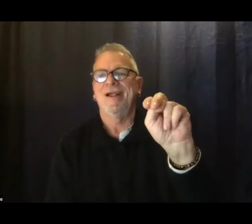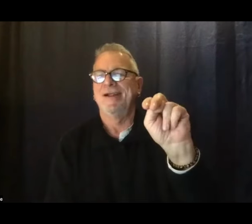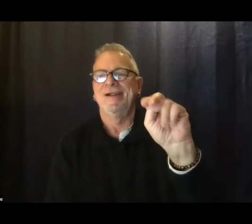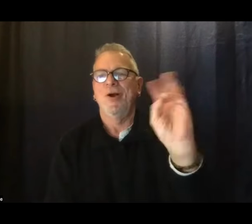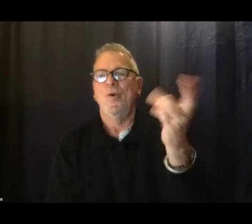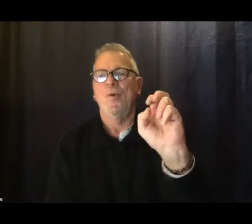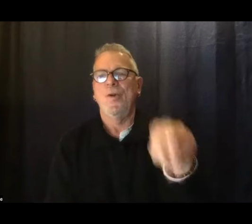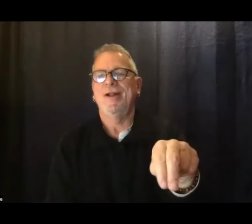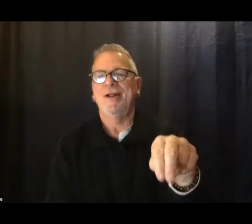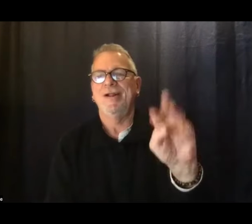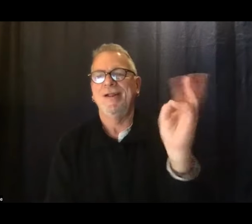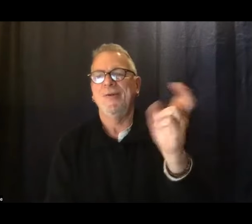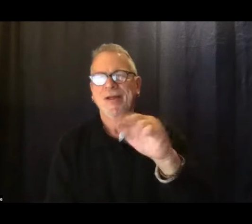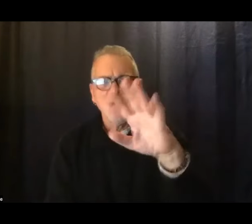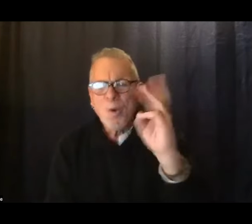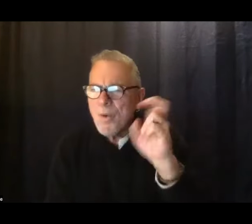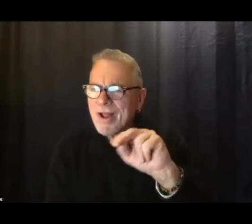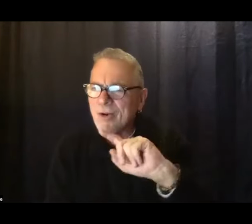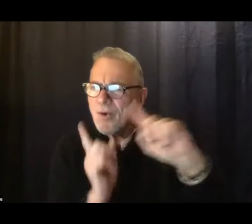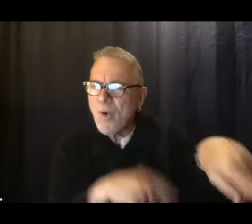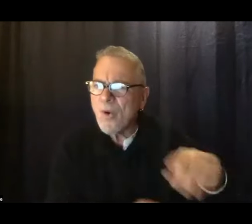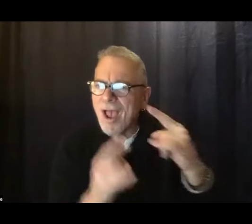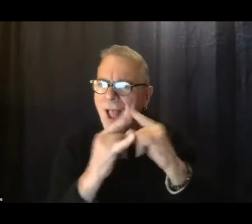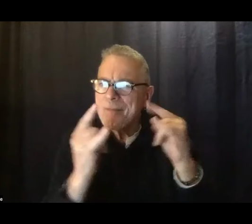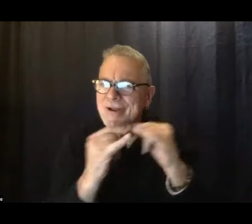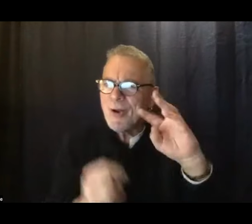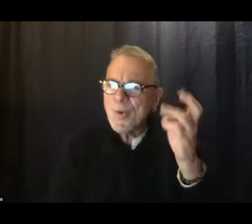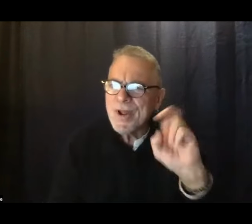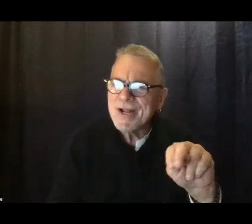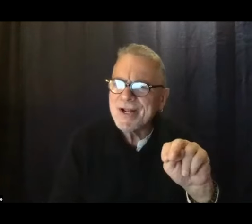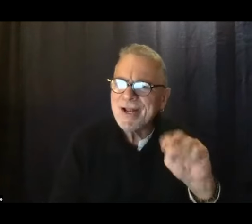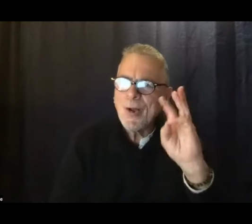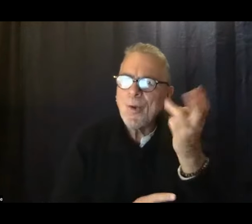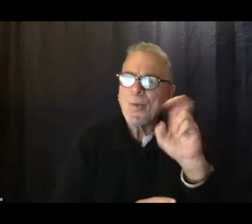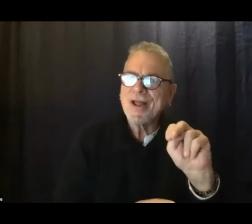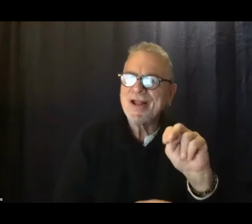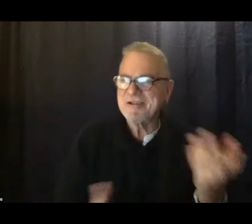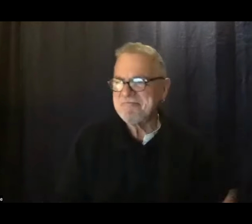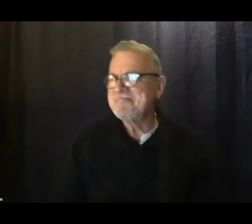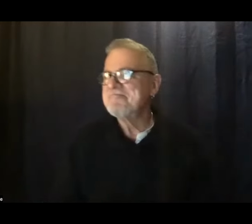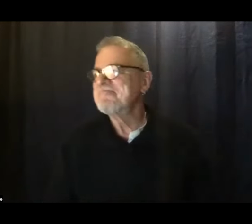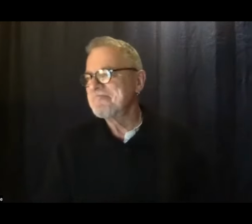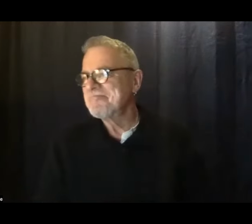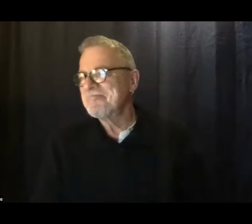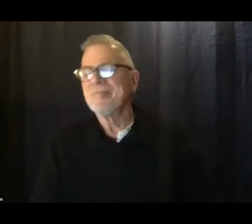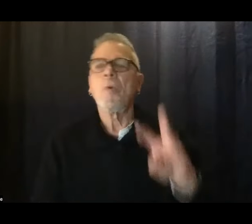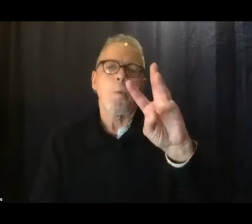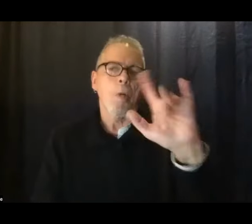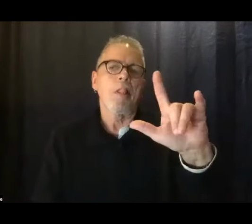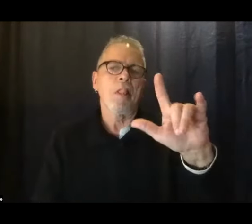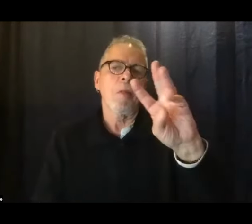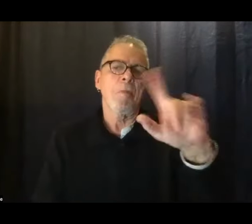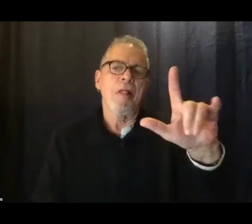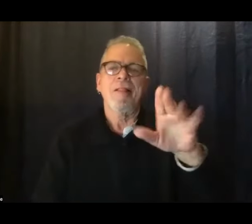it's not W-H-E-N. It's the word when, the concept, right? When are you going to camp?